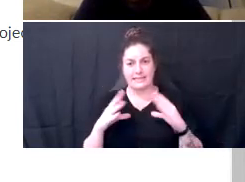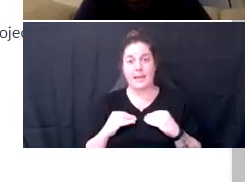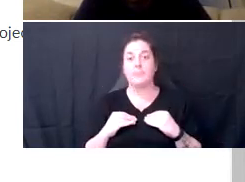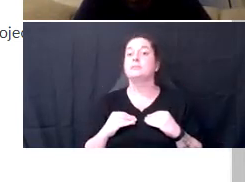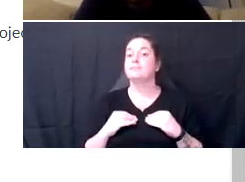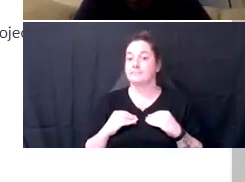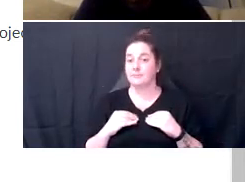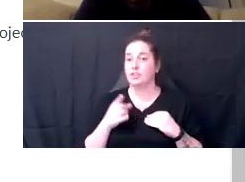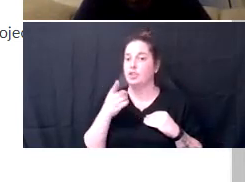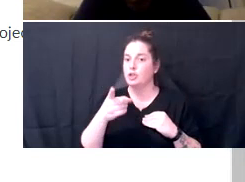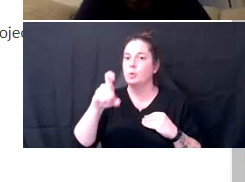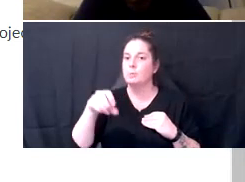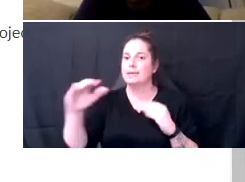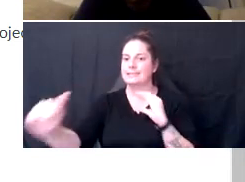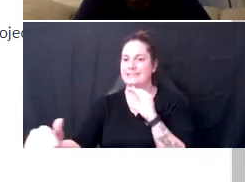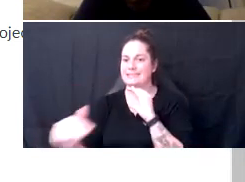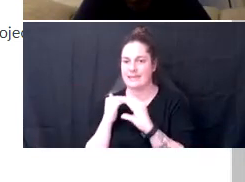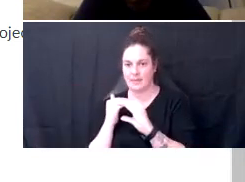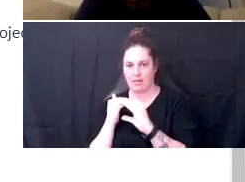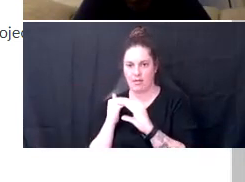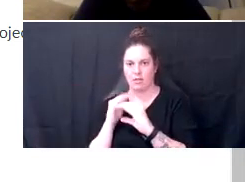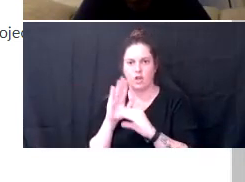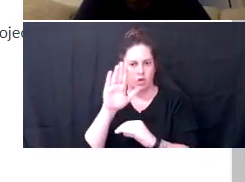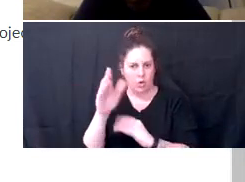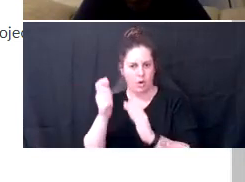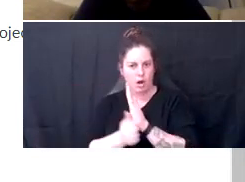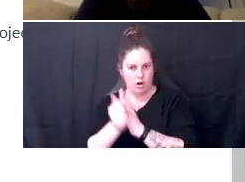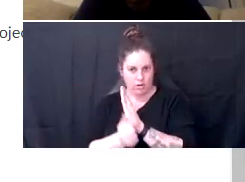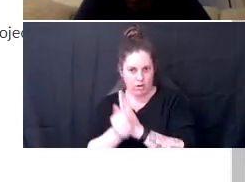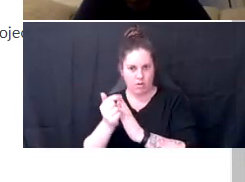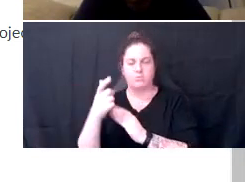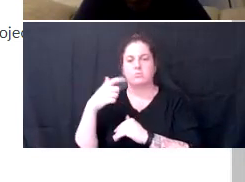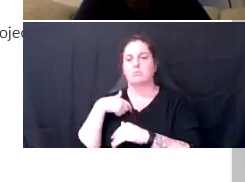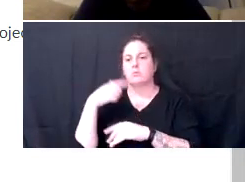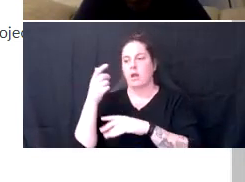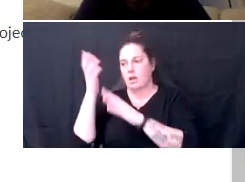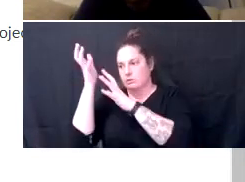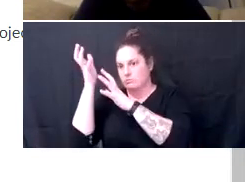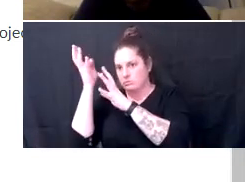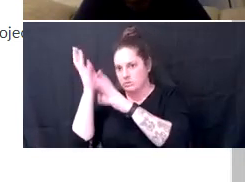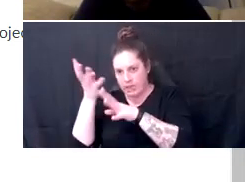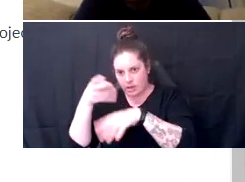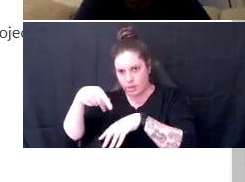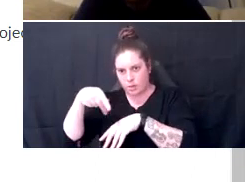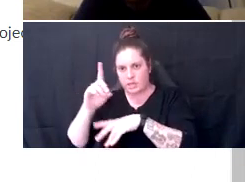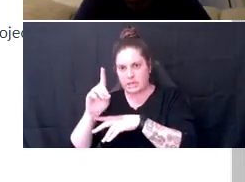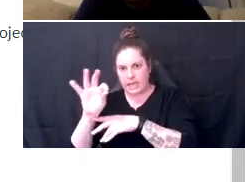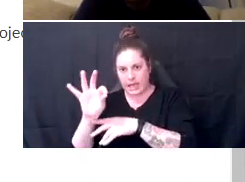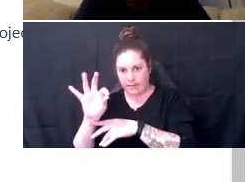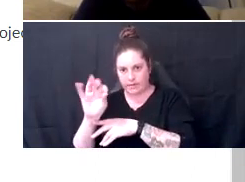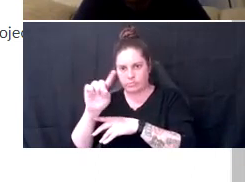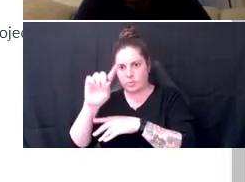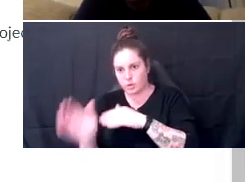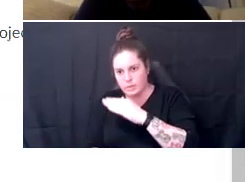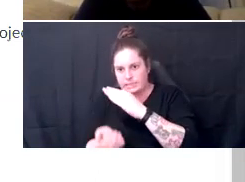me by email. So just like I just downloaded that PDF, you download the PDF and you attach it to